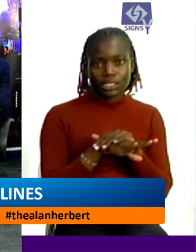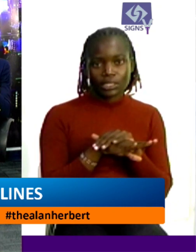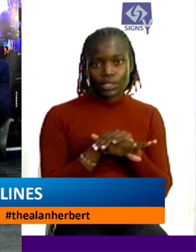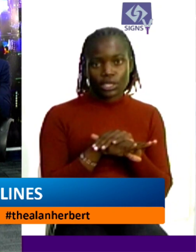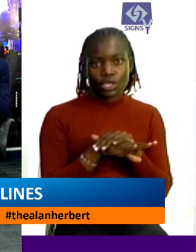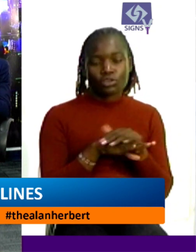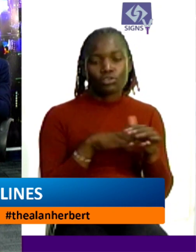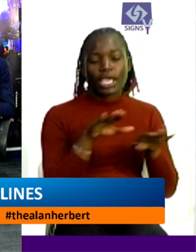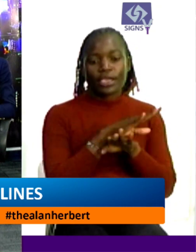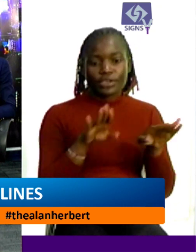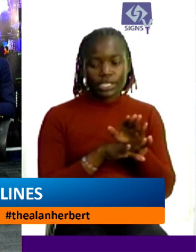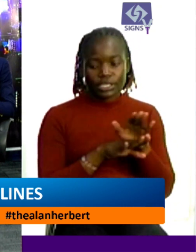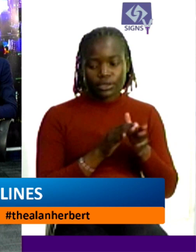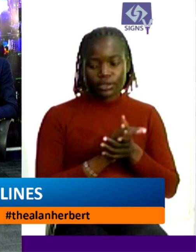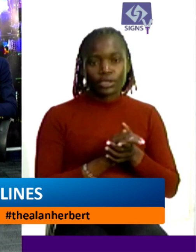disability